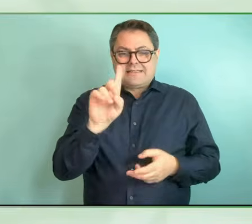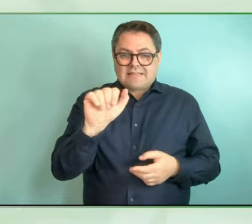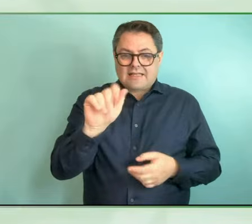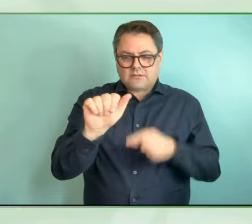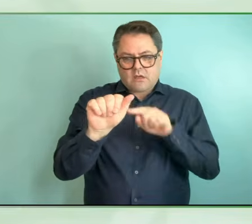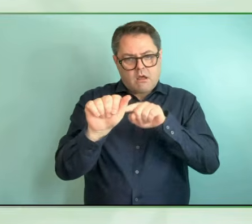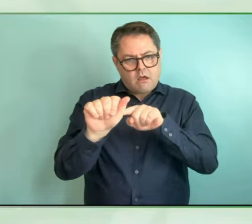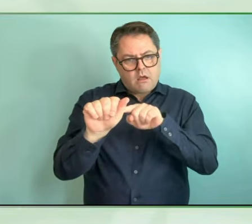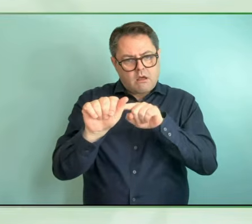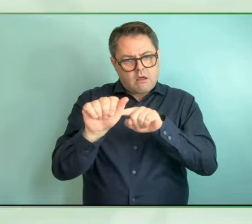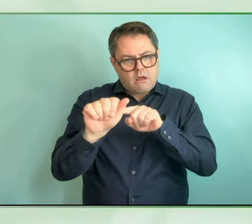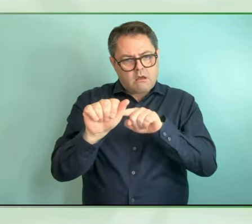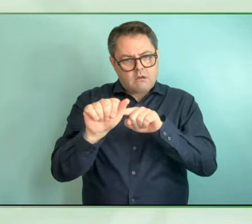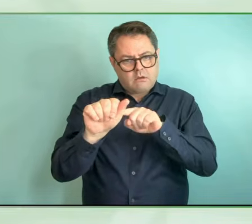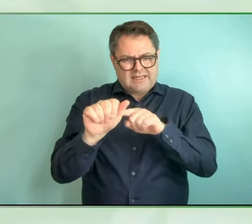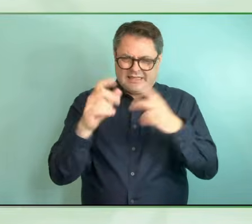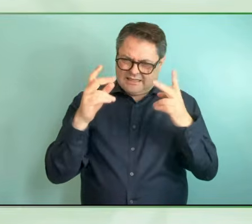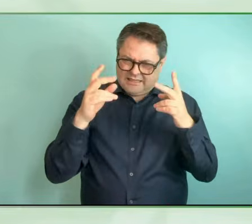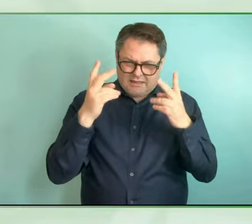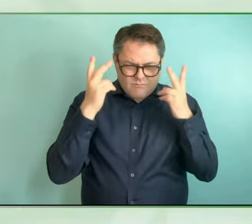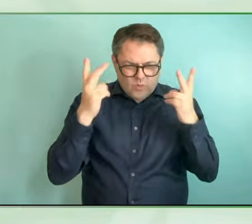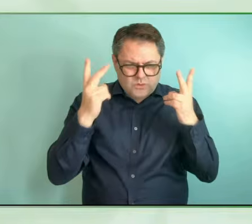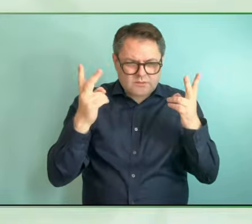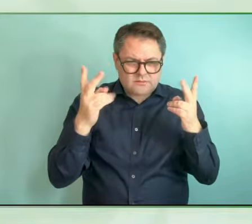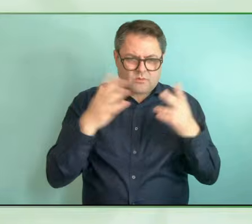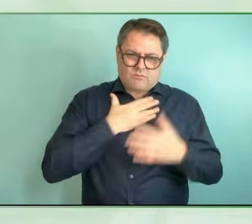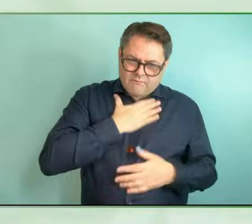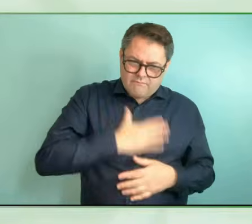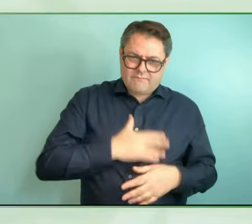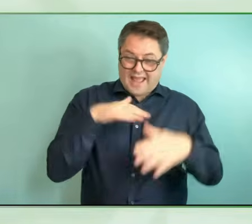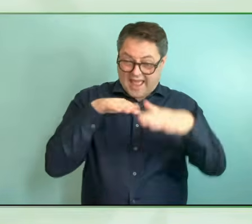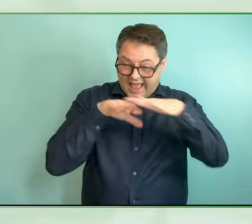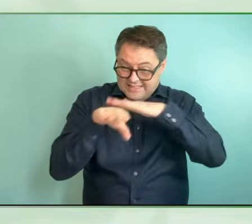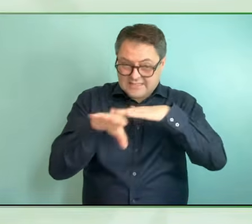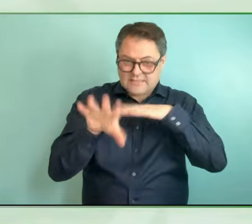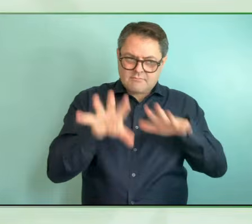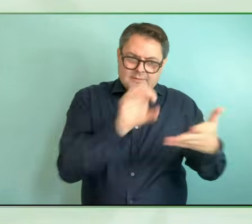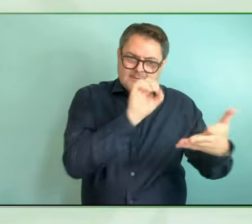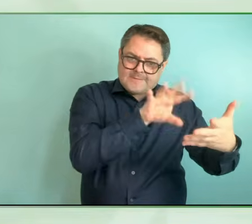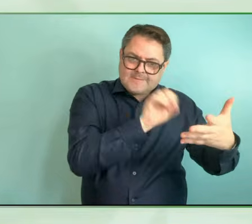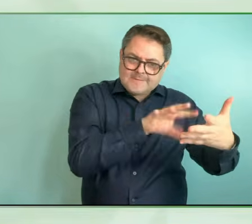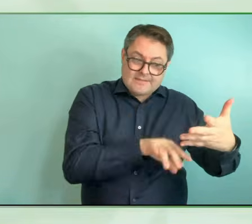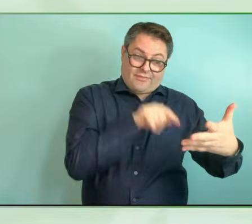push forward with accessibility as well as other things.